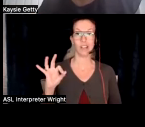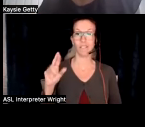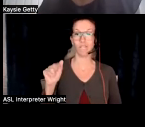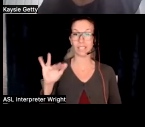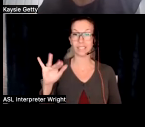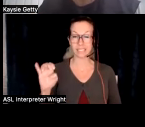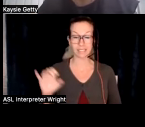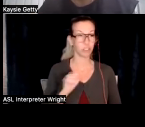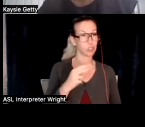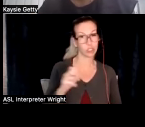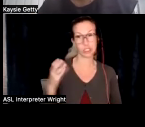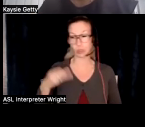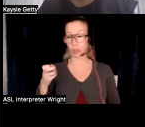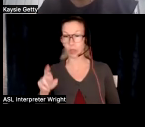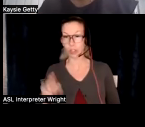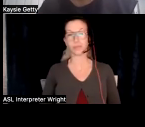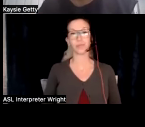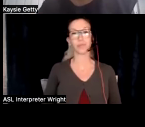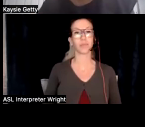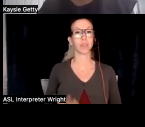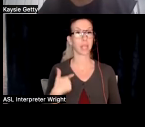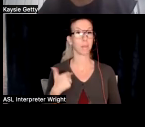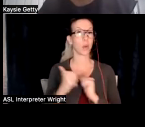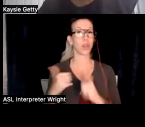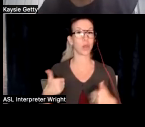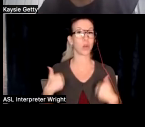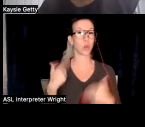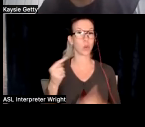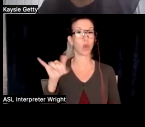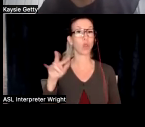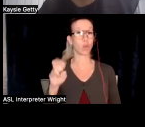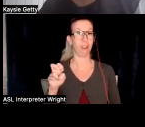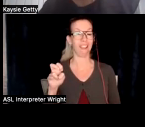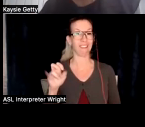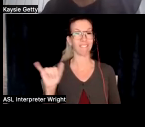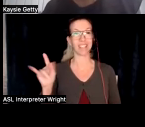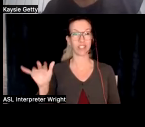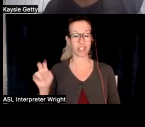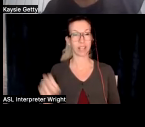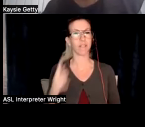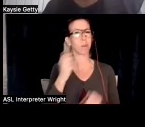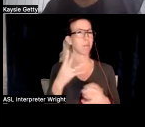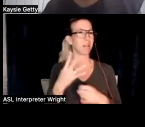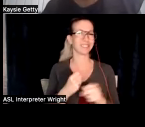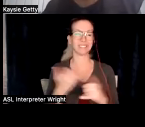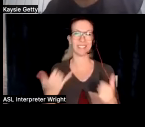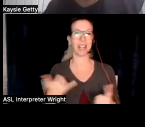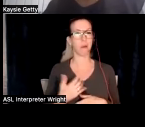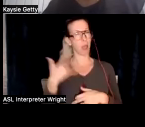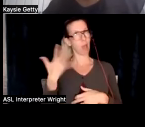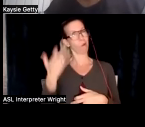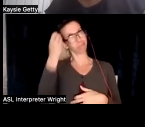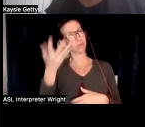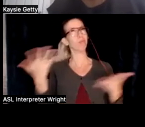pronouns, and I've been with the Youth Thrive Initiative for a number of years now. We wanted to take some time to just give you a sense of what is